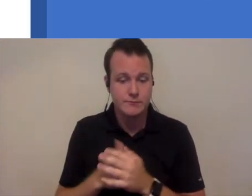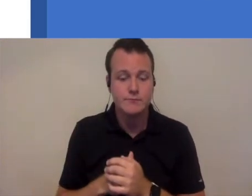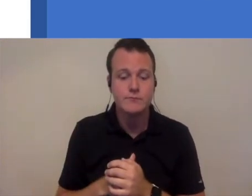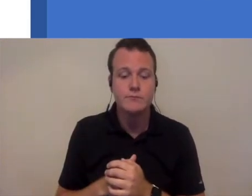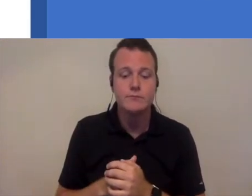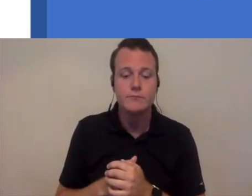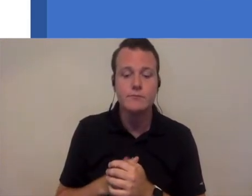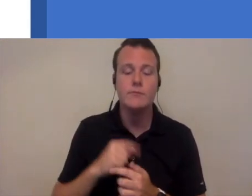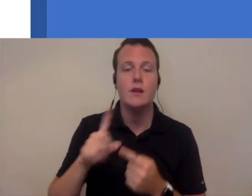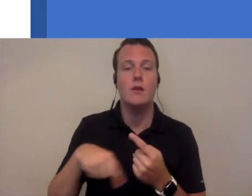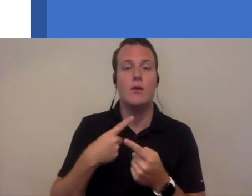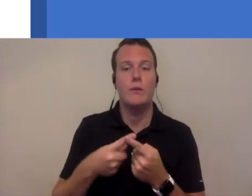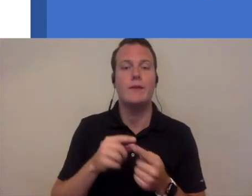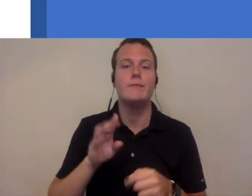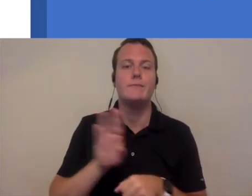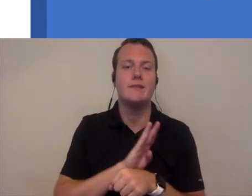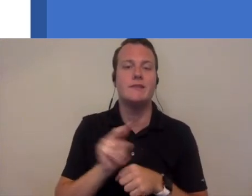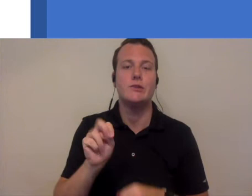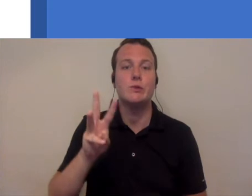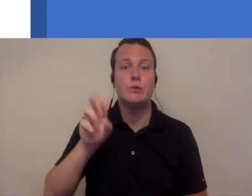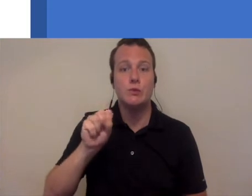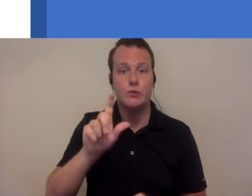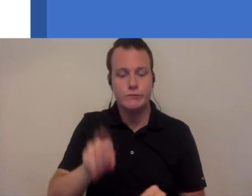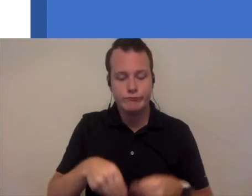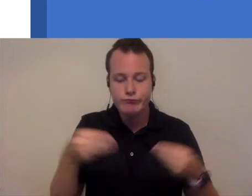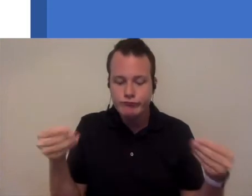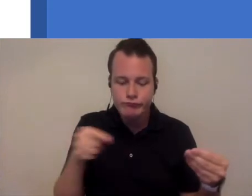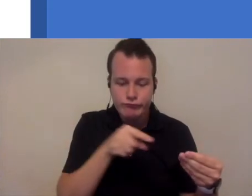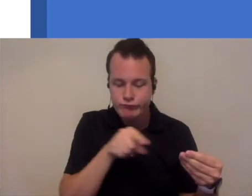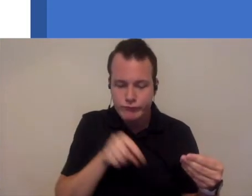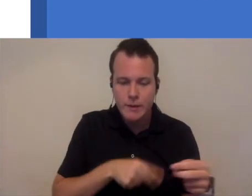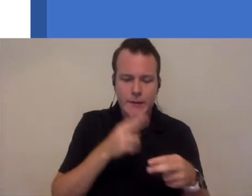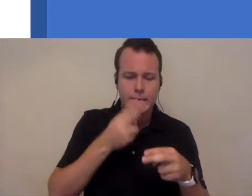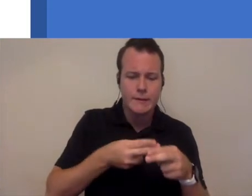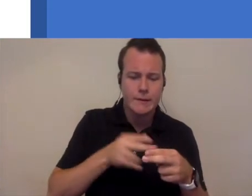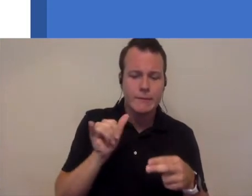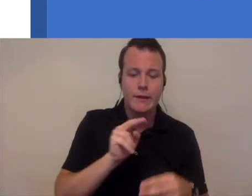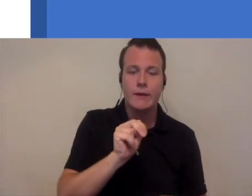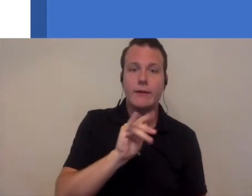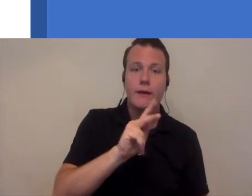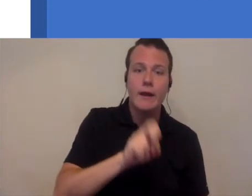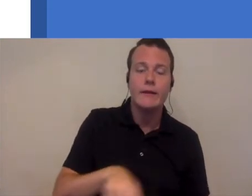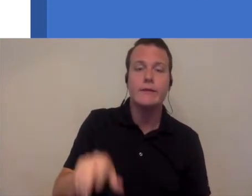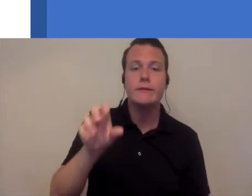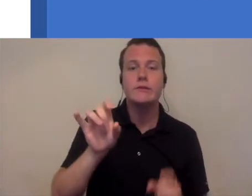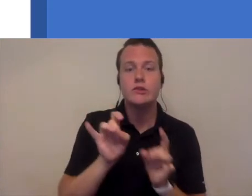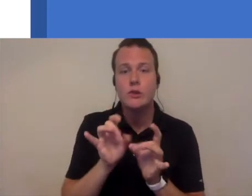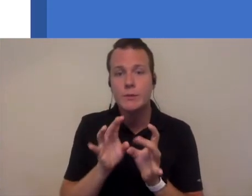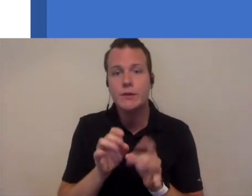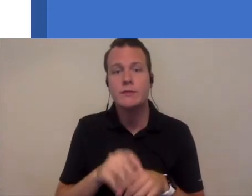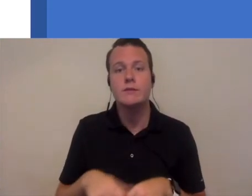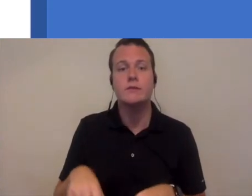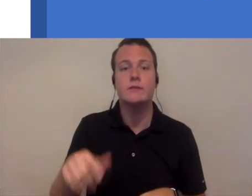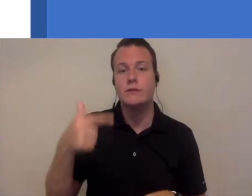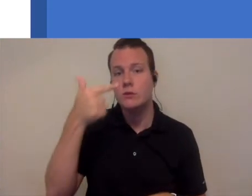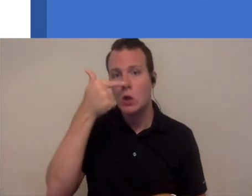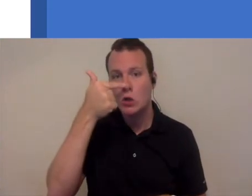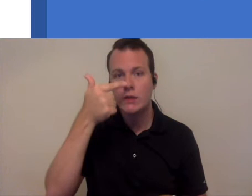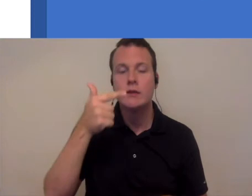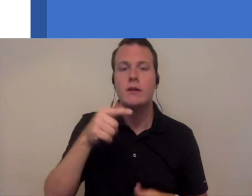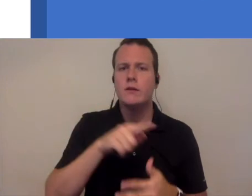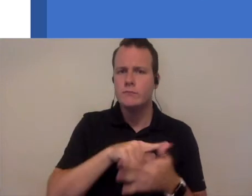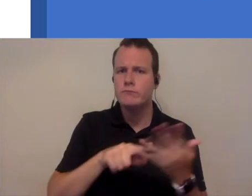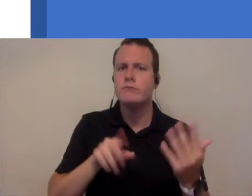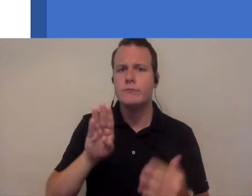When you read the business news, you often see names, companies such as Nike and Starbucks and Target. These are all